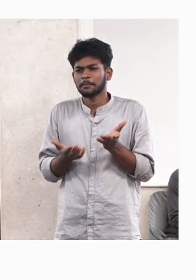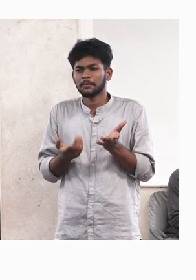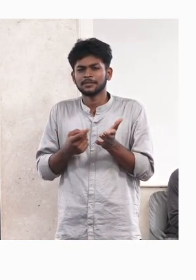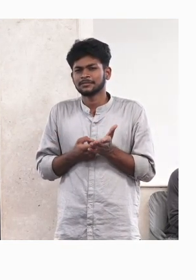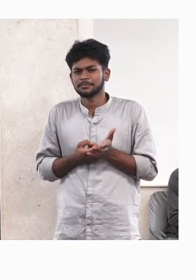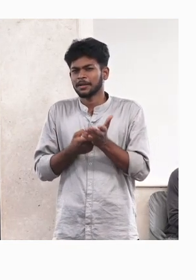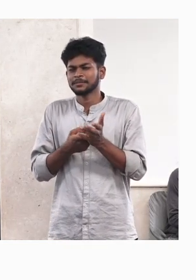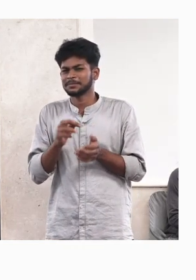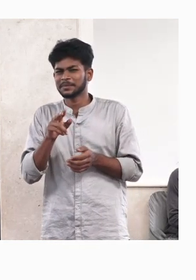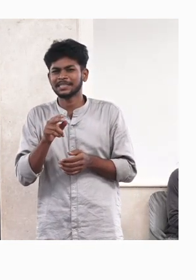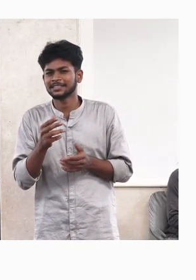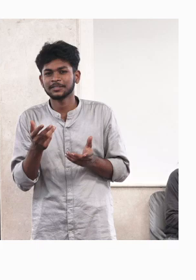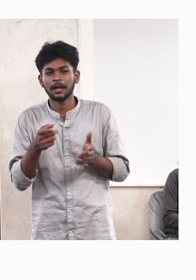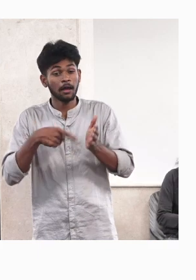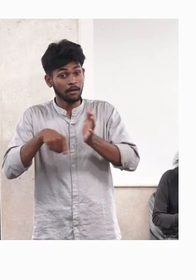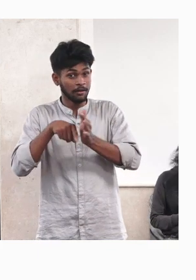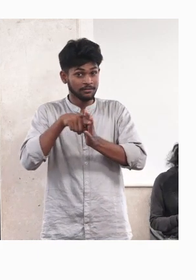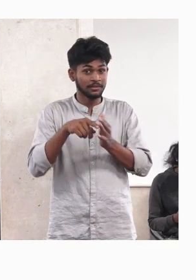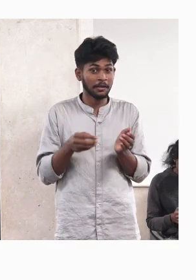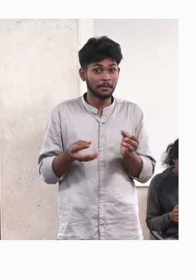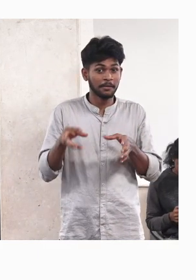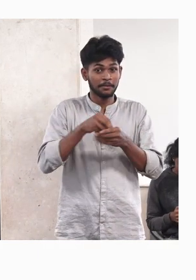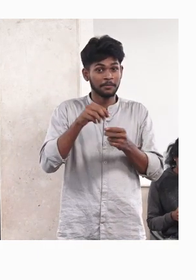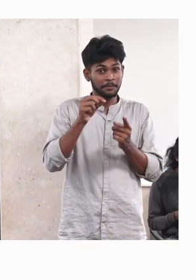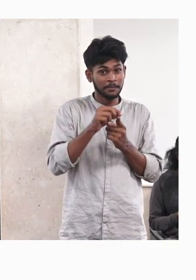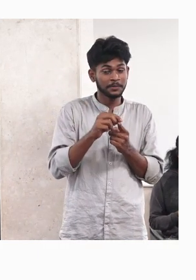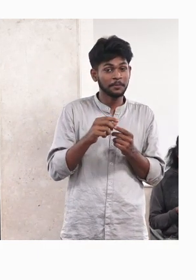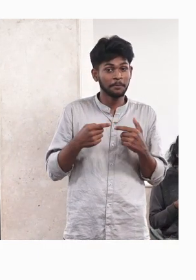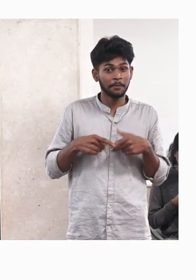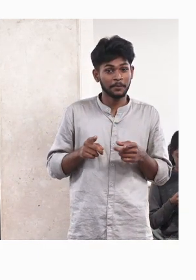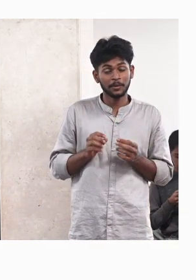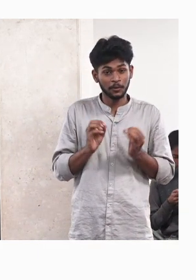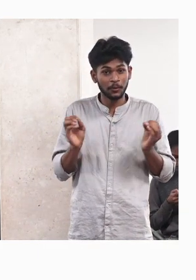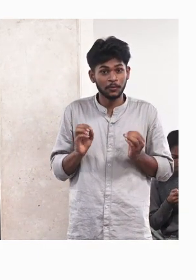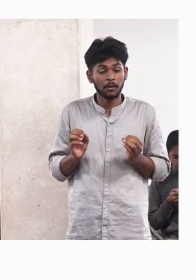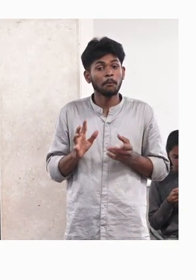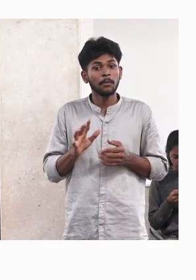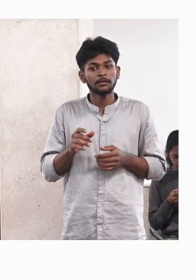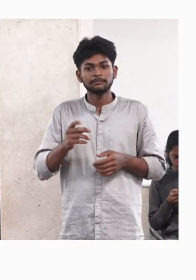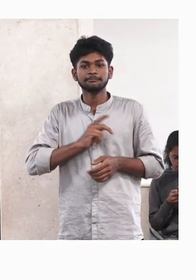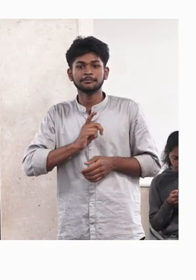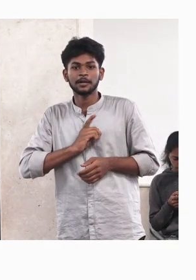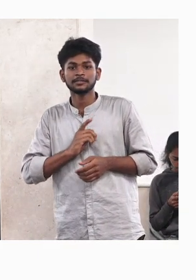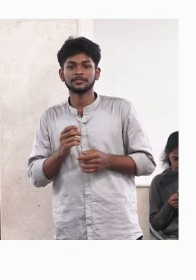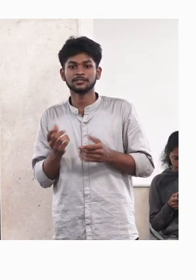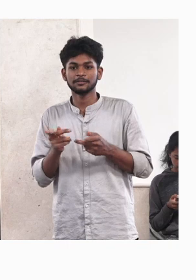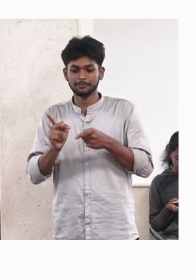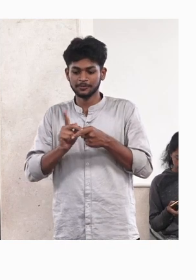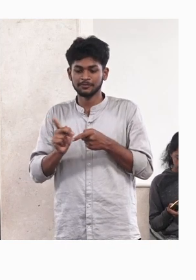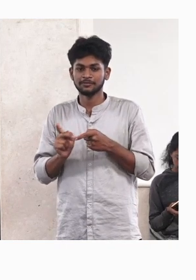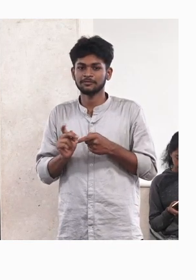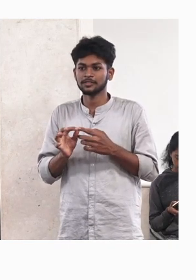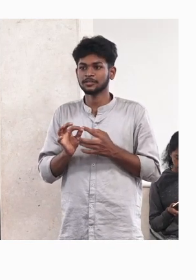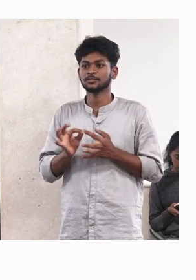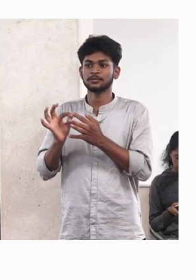respect not as an ethical principle that is important, not as a personal choice as professionals, but as